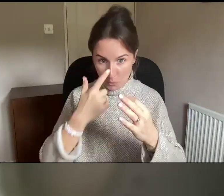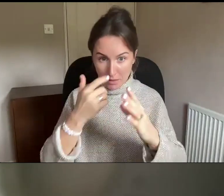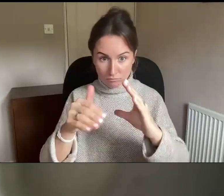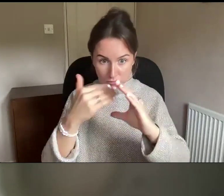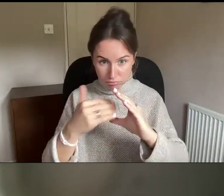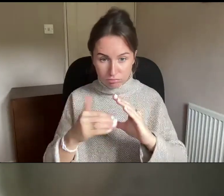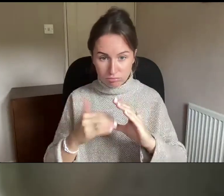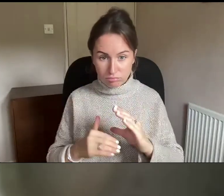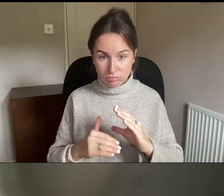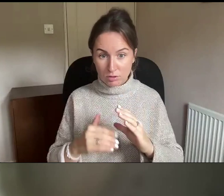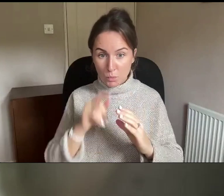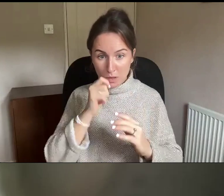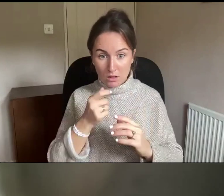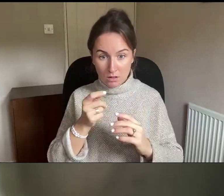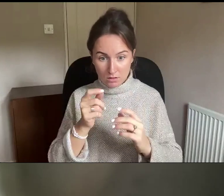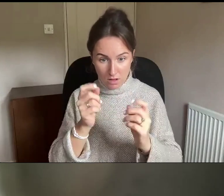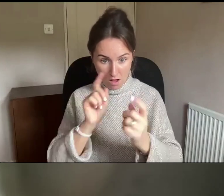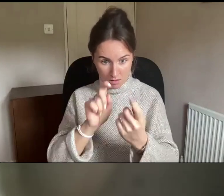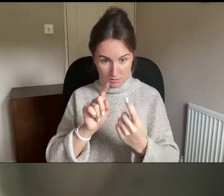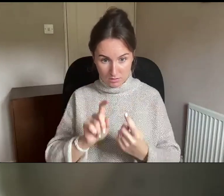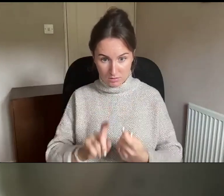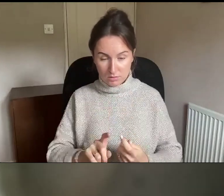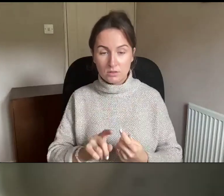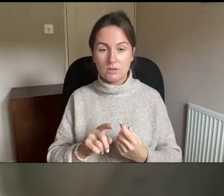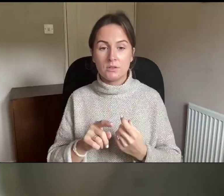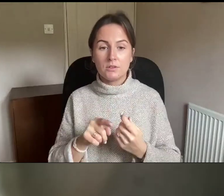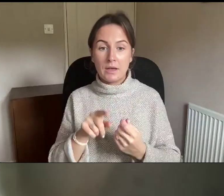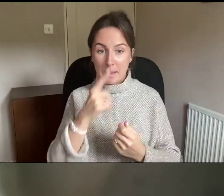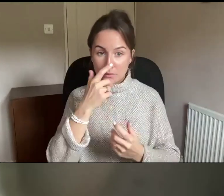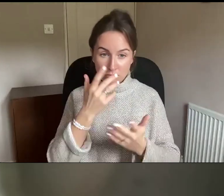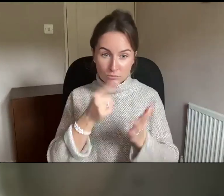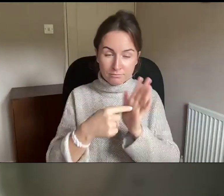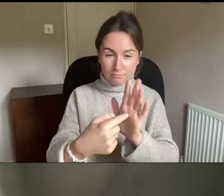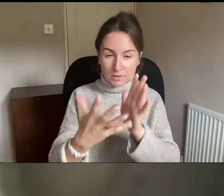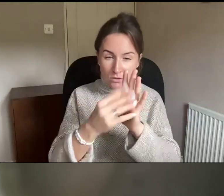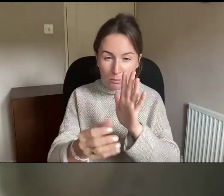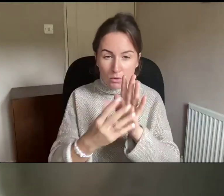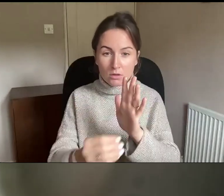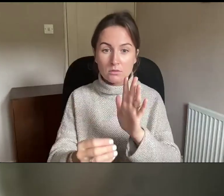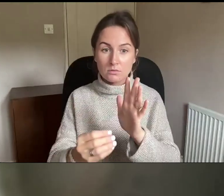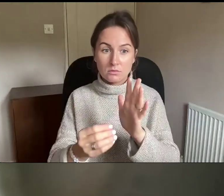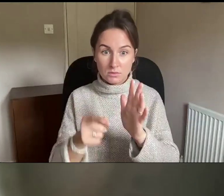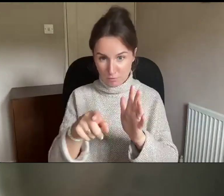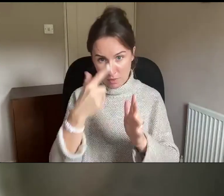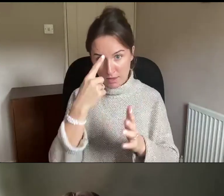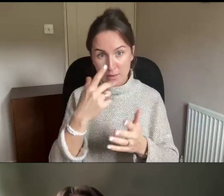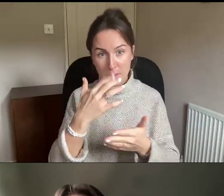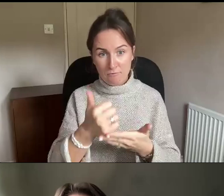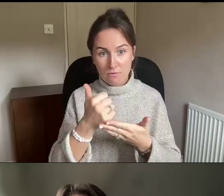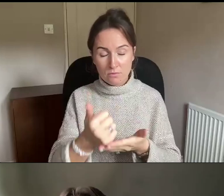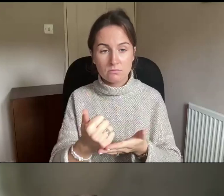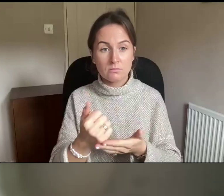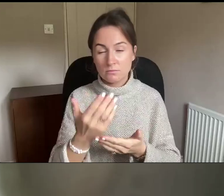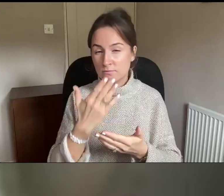back and reshare the tool and we can work through some examples together if that's helpful. So please feel free to